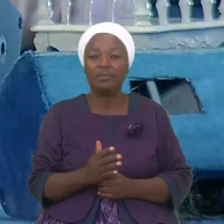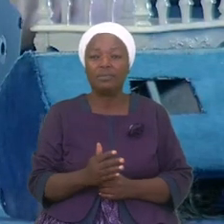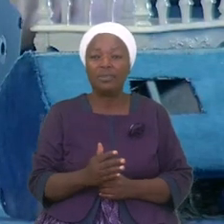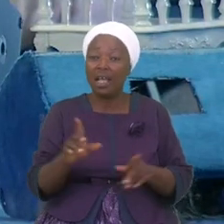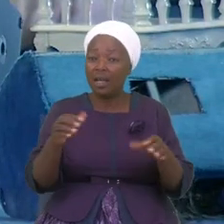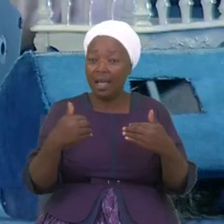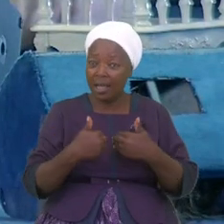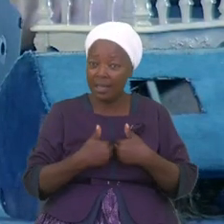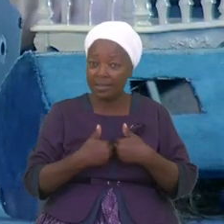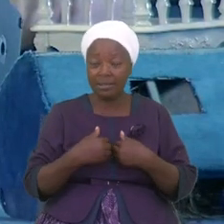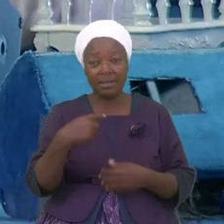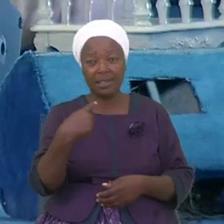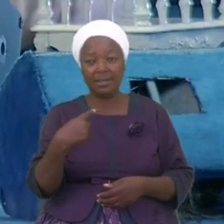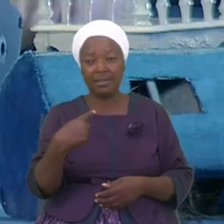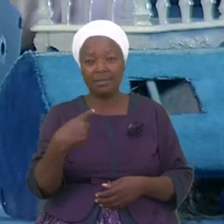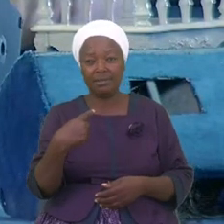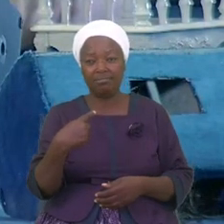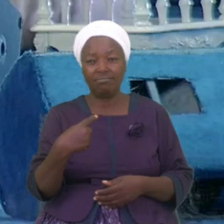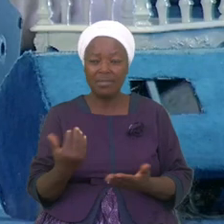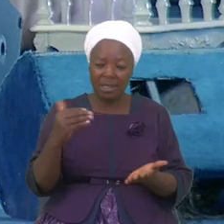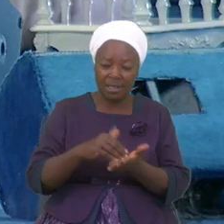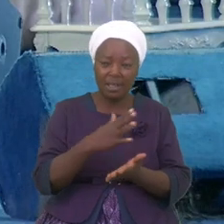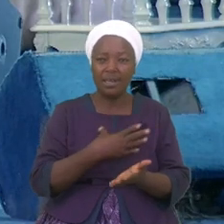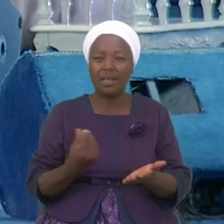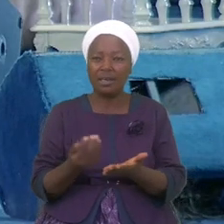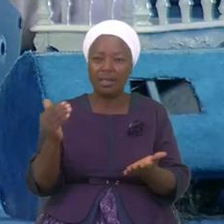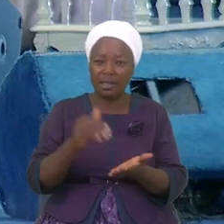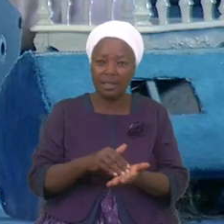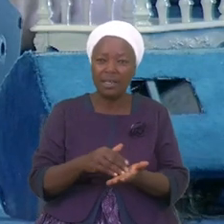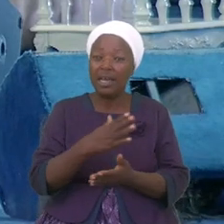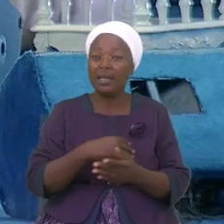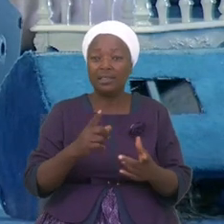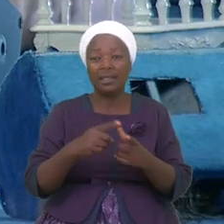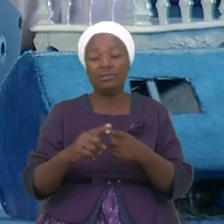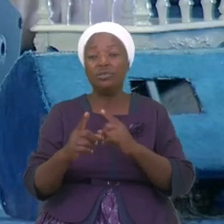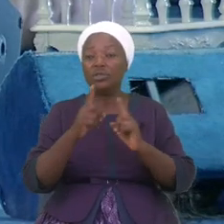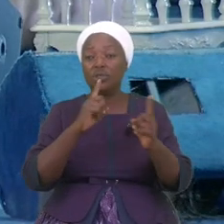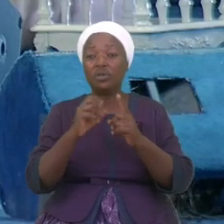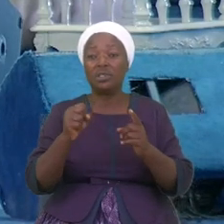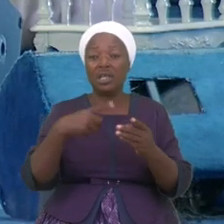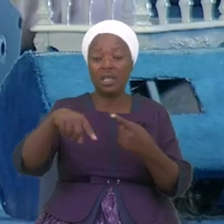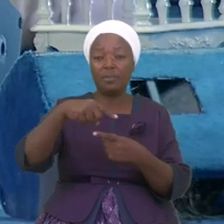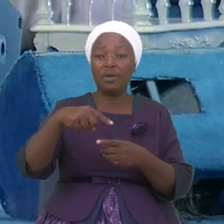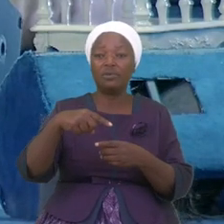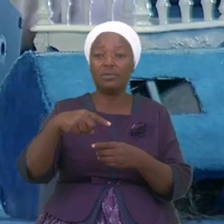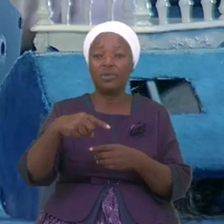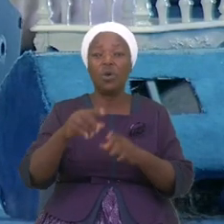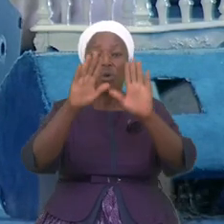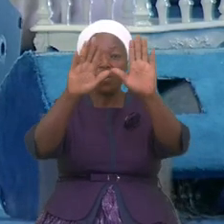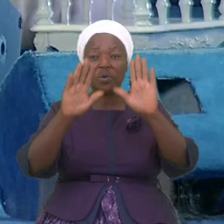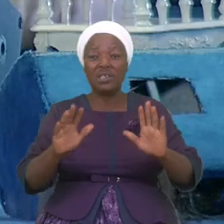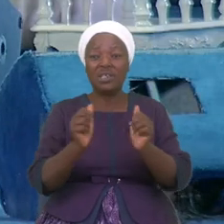has mentioned often and often, and he talks about wonders